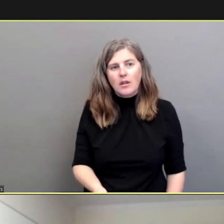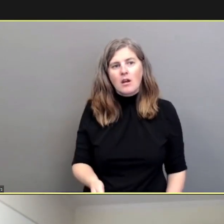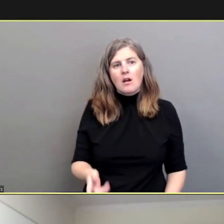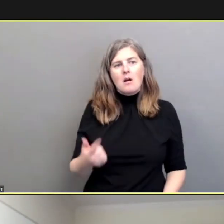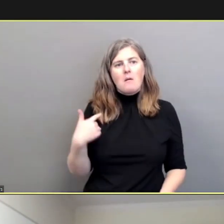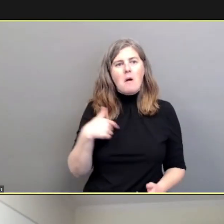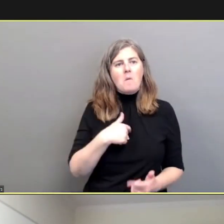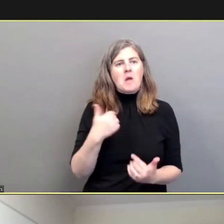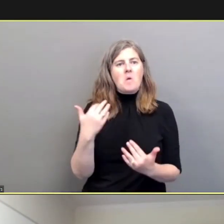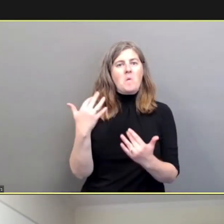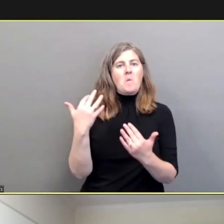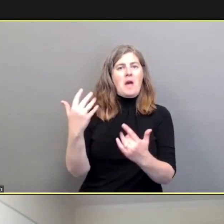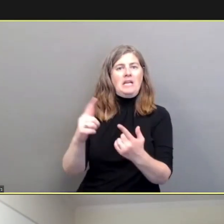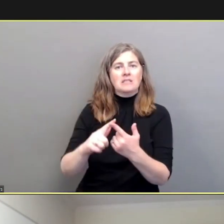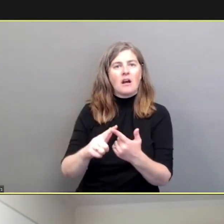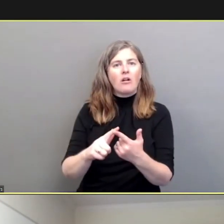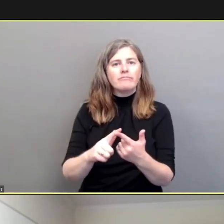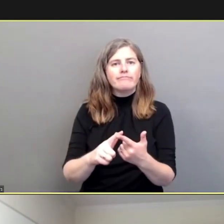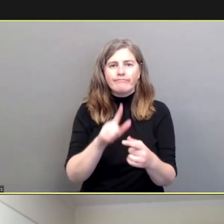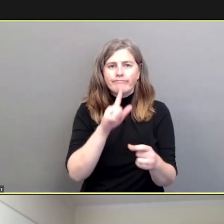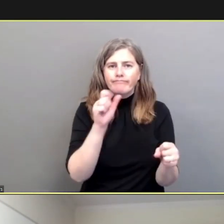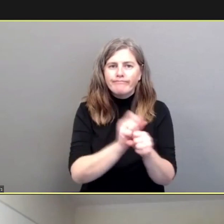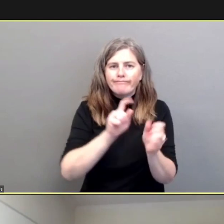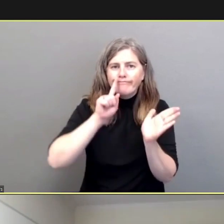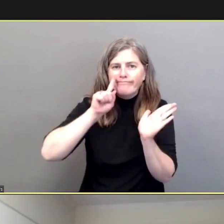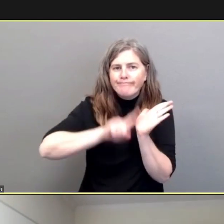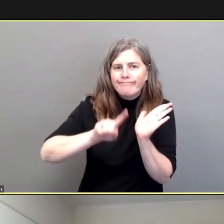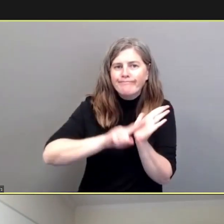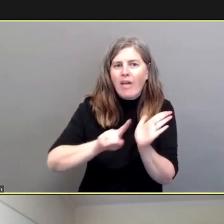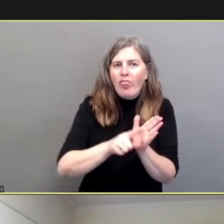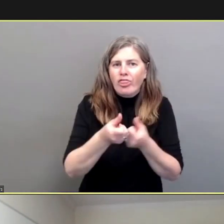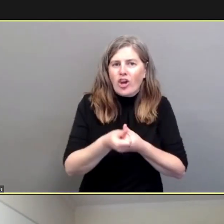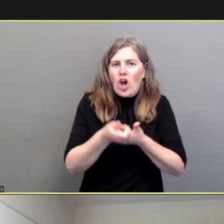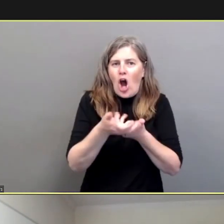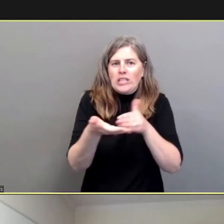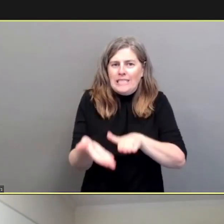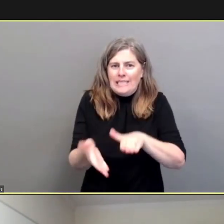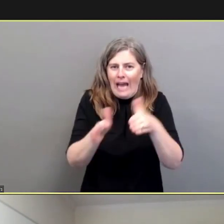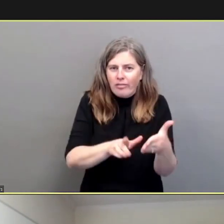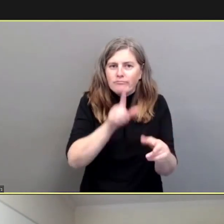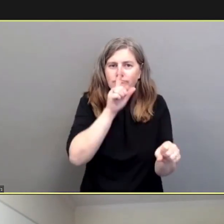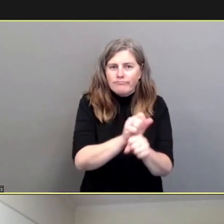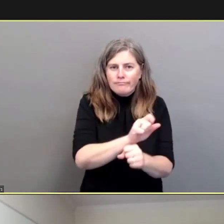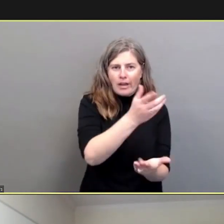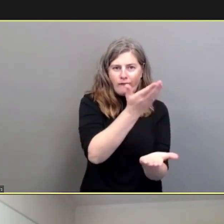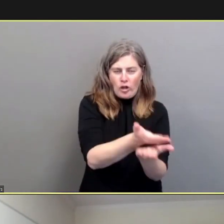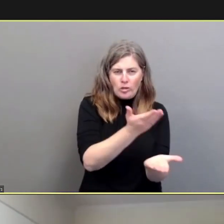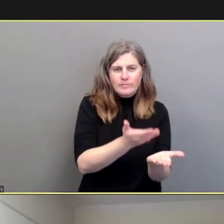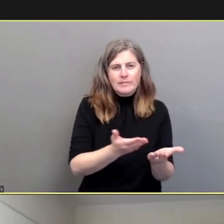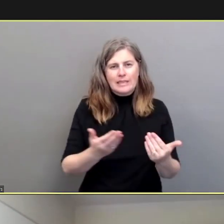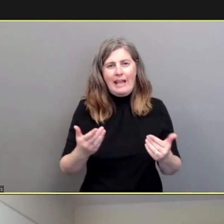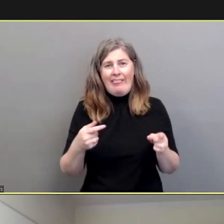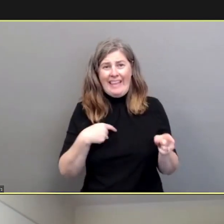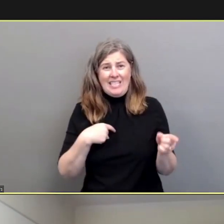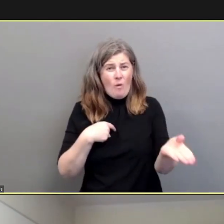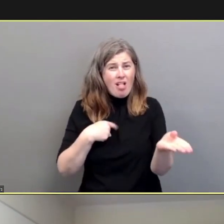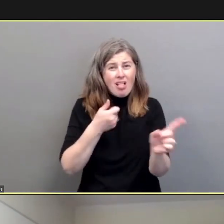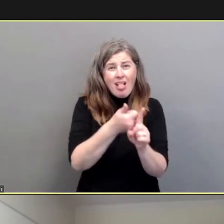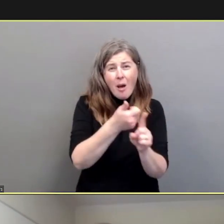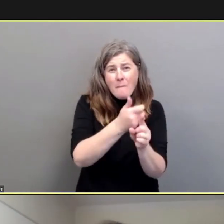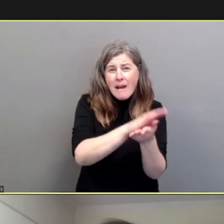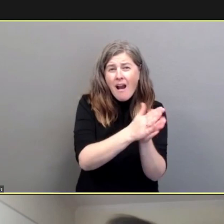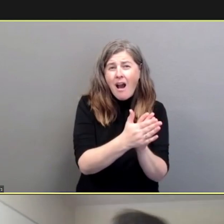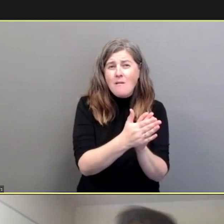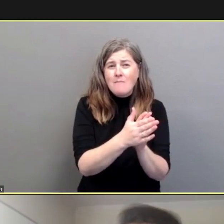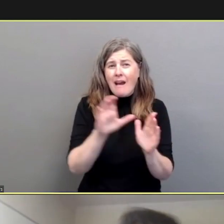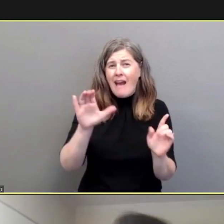till the cause of death has been confirmed by the treating physician. Not sure if this would become a